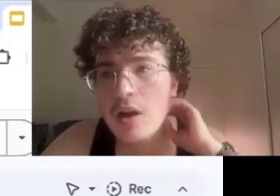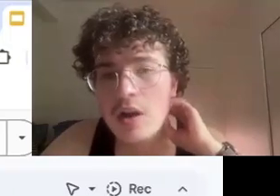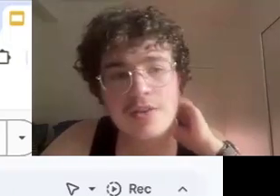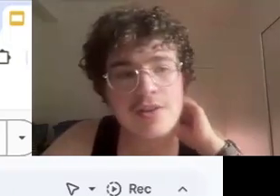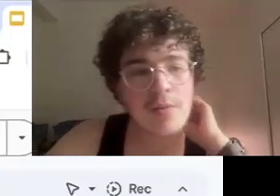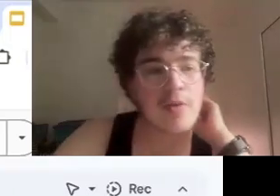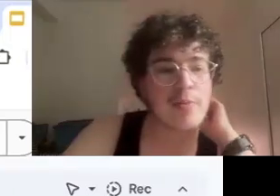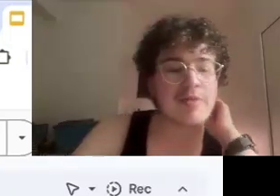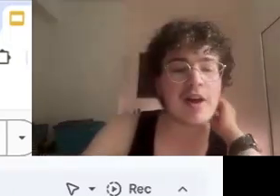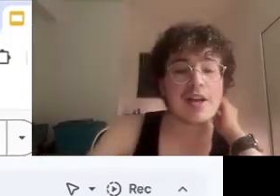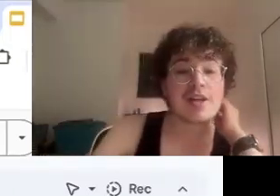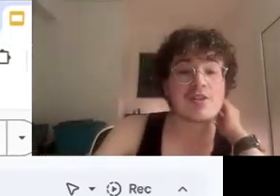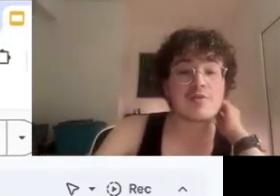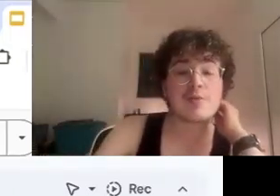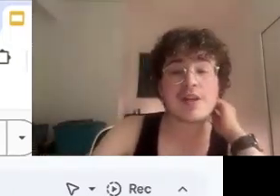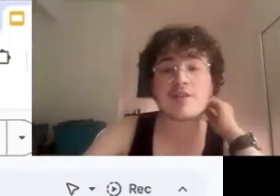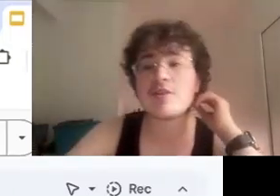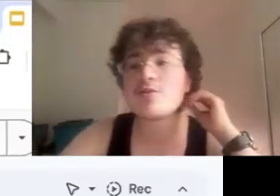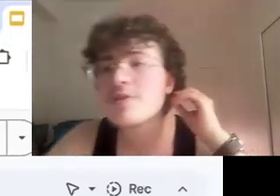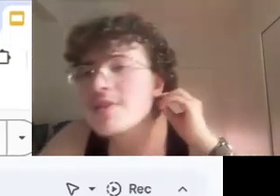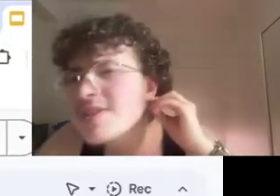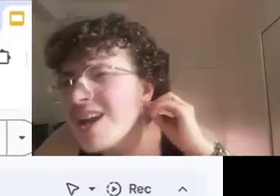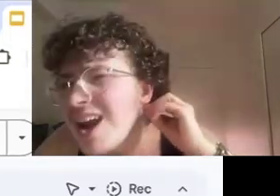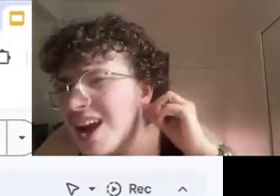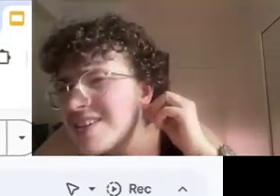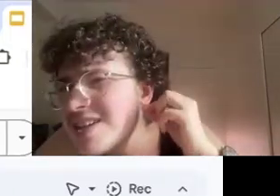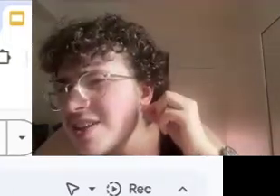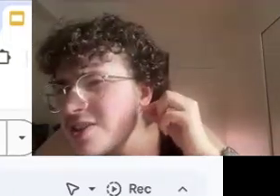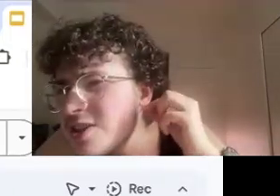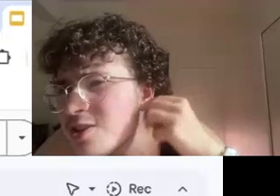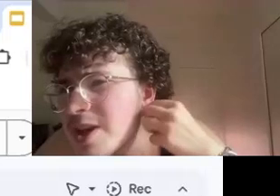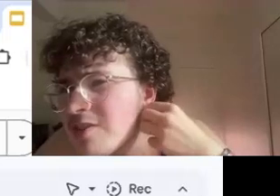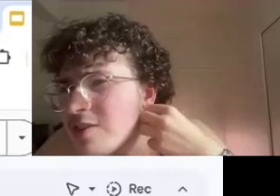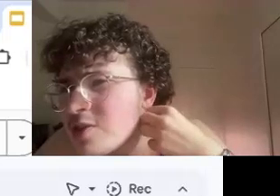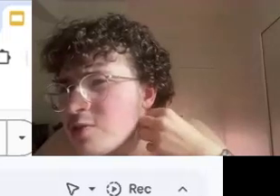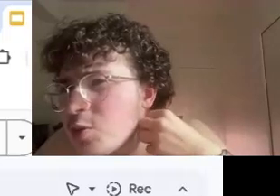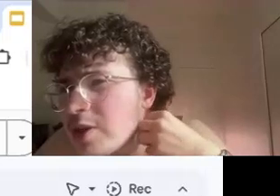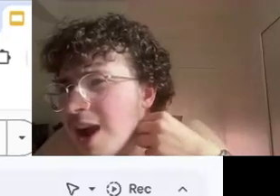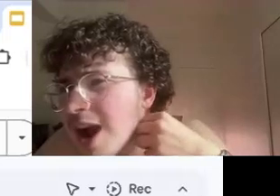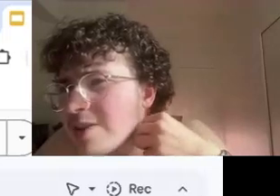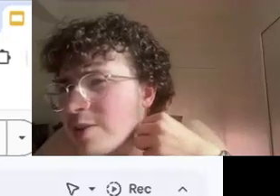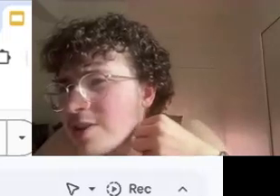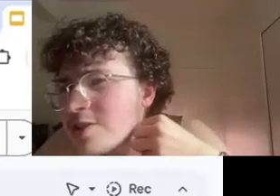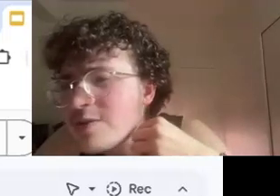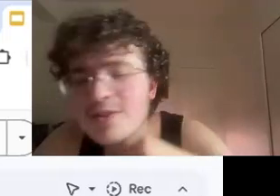So there's also an intertwinement with eugenics that I want to